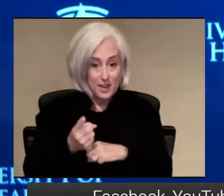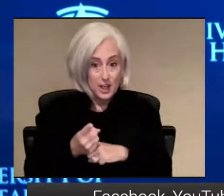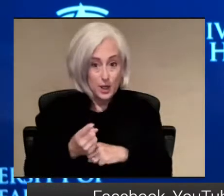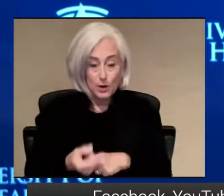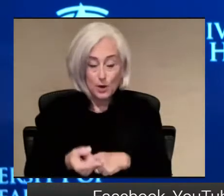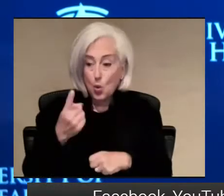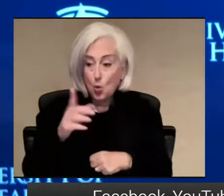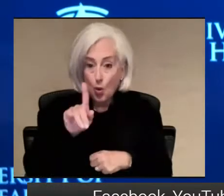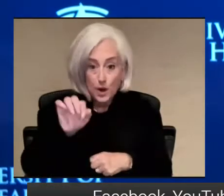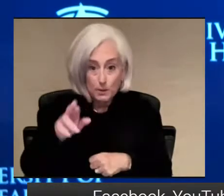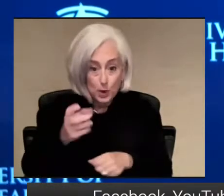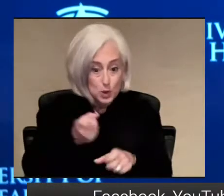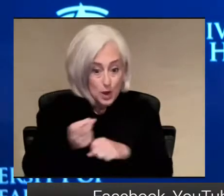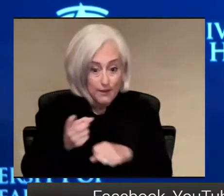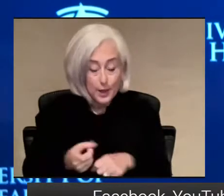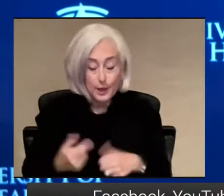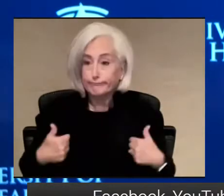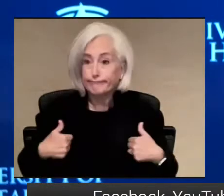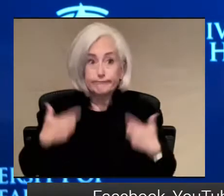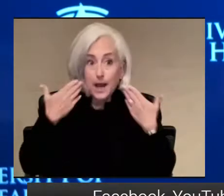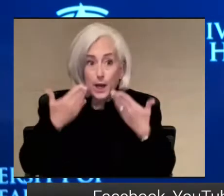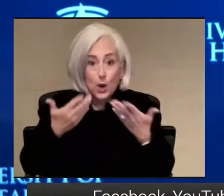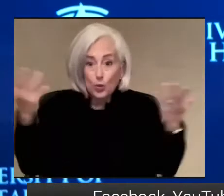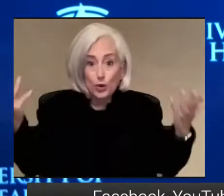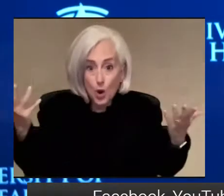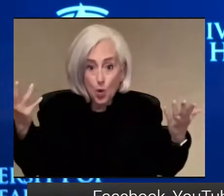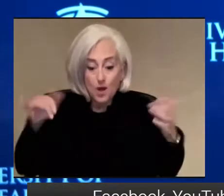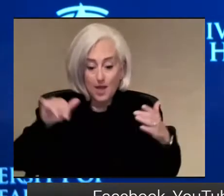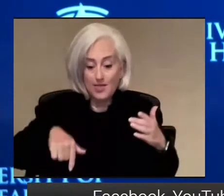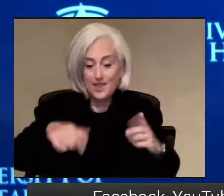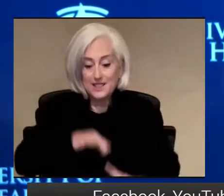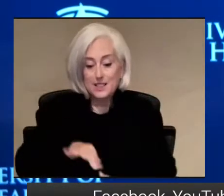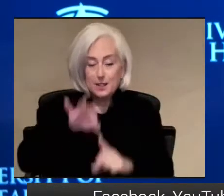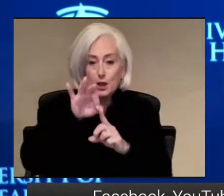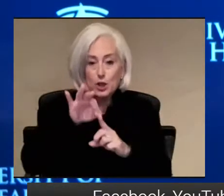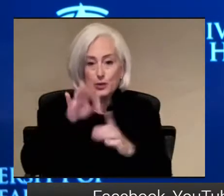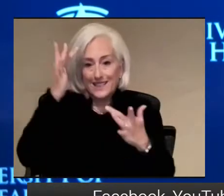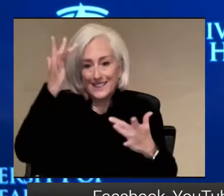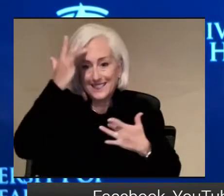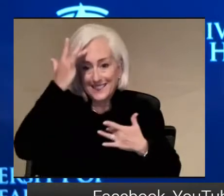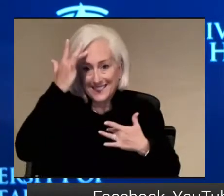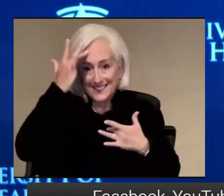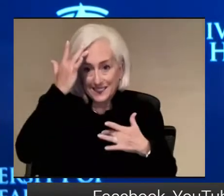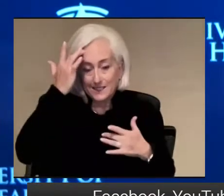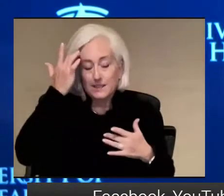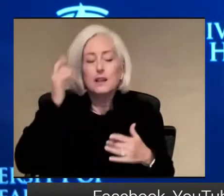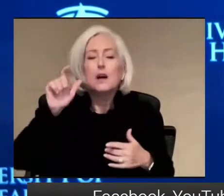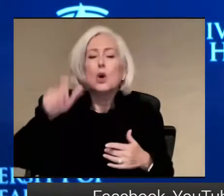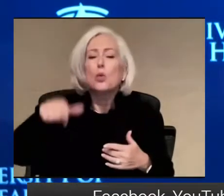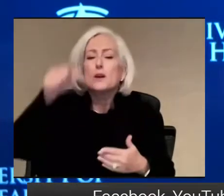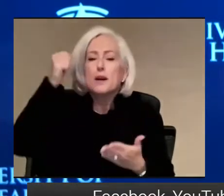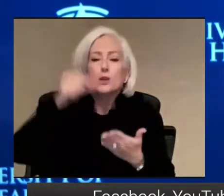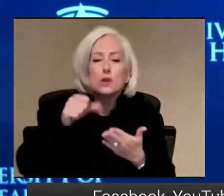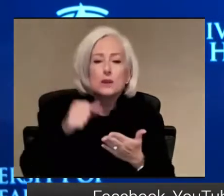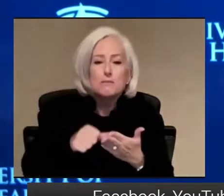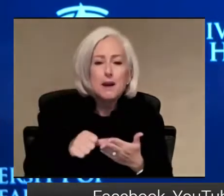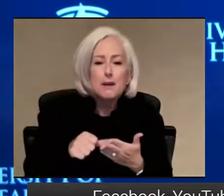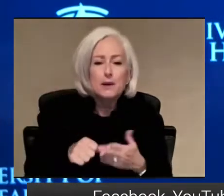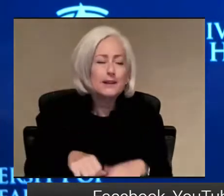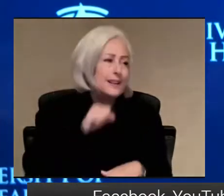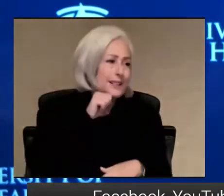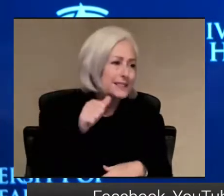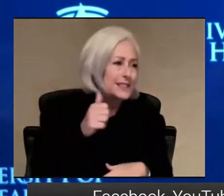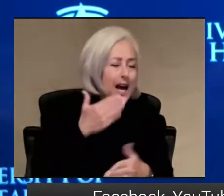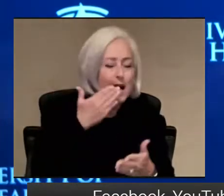know. Because this is unique. This is unique disease. And what we have to remember is people say, well, it's not as good against Omicron. Okay, guys,